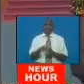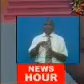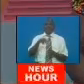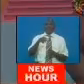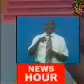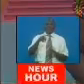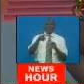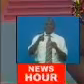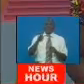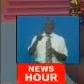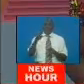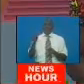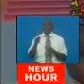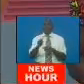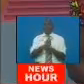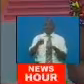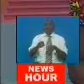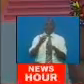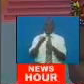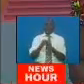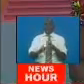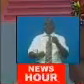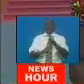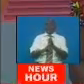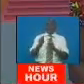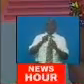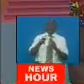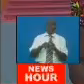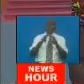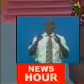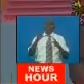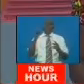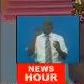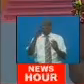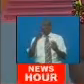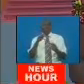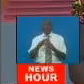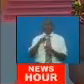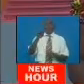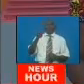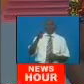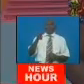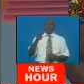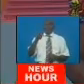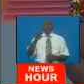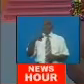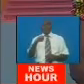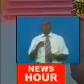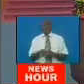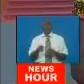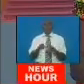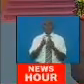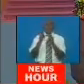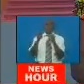Pidoos Enterprise in Accra, has supported the inmates at the Village of Hope at Gomoa Fetteh in the central region with an annual